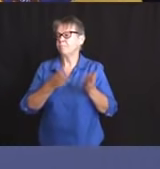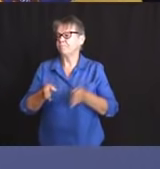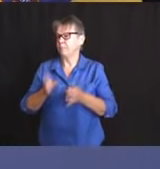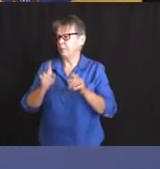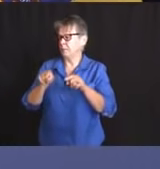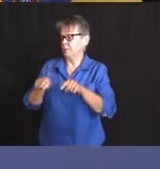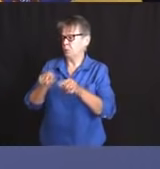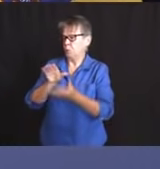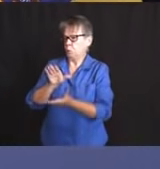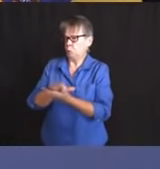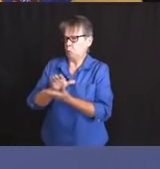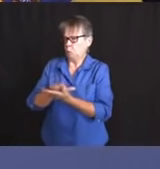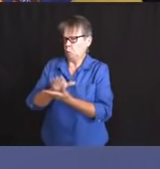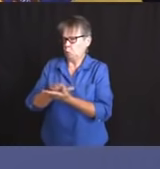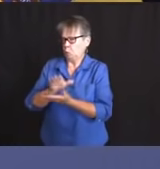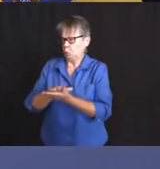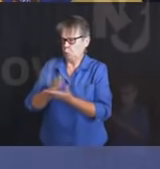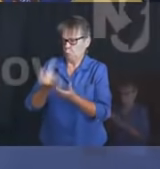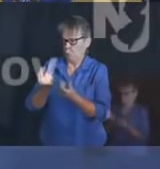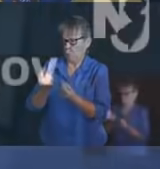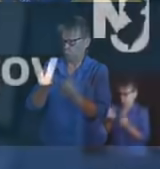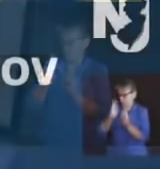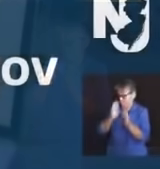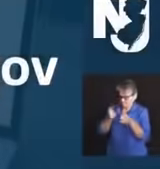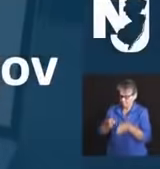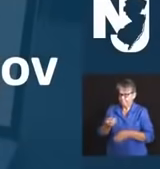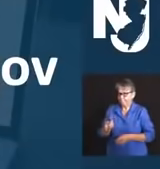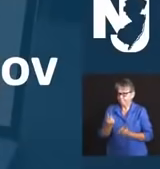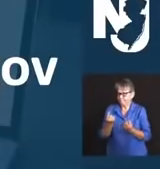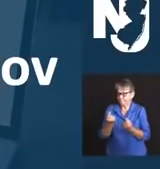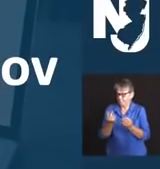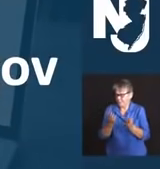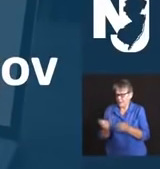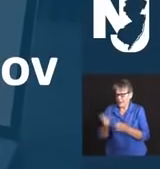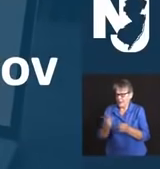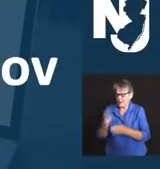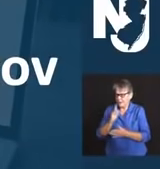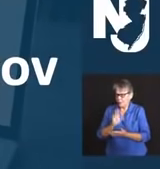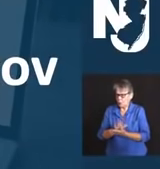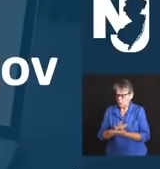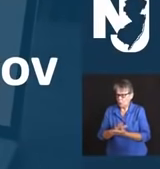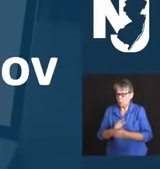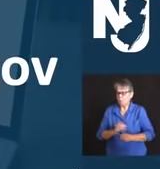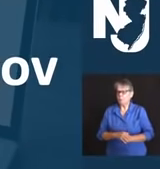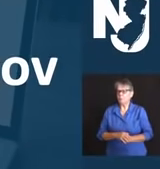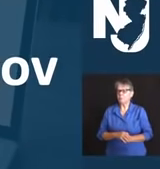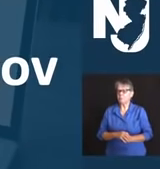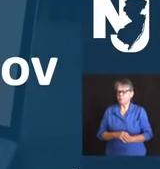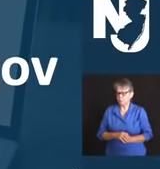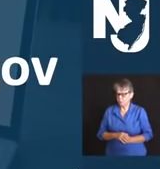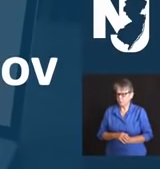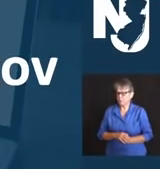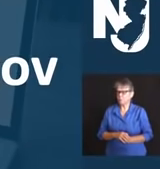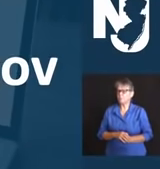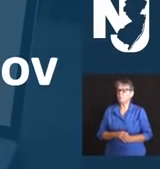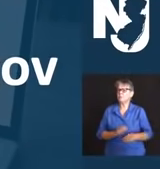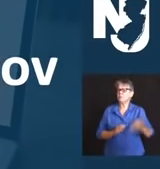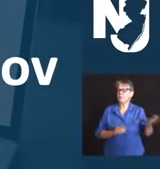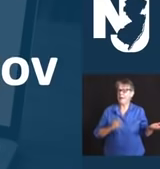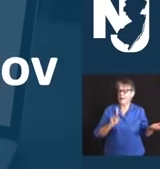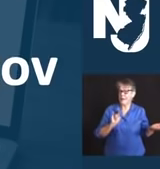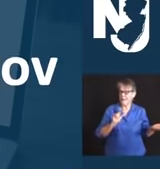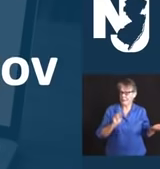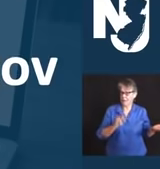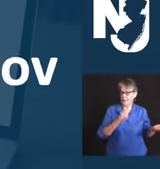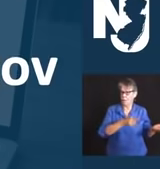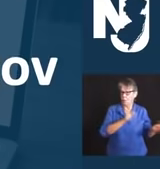and precious responsibilities. Kevin is with us to provide more color on the efforts his team at the Department of